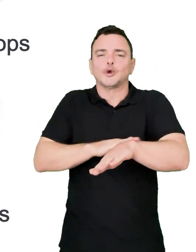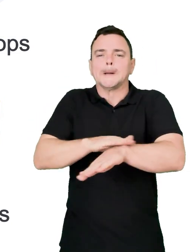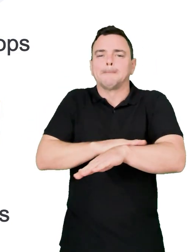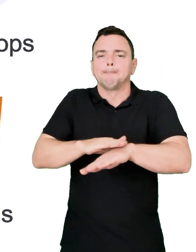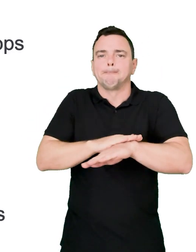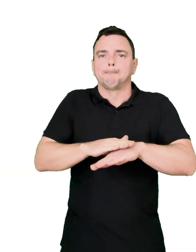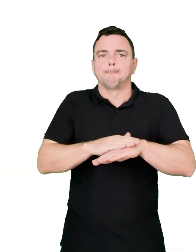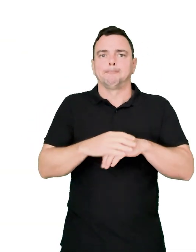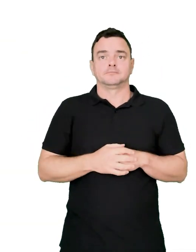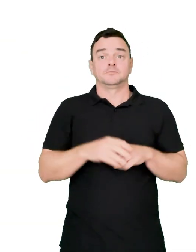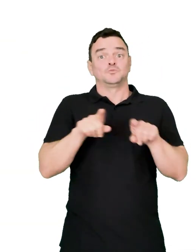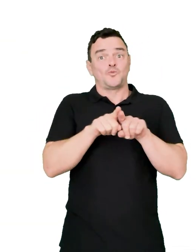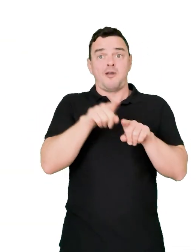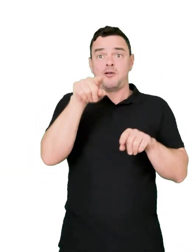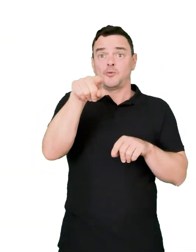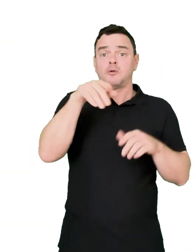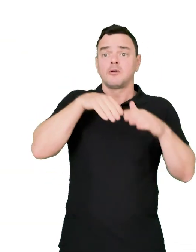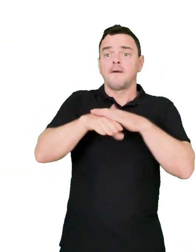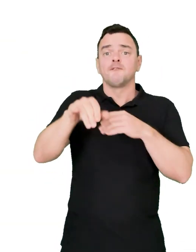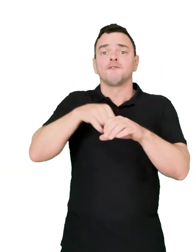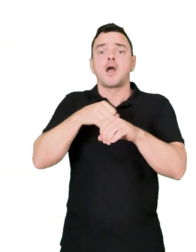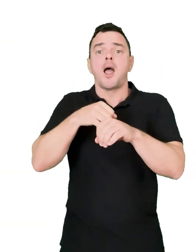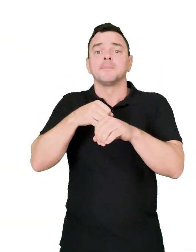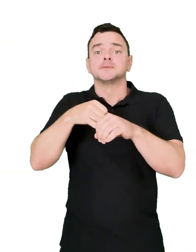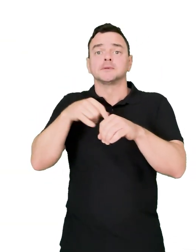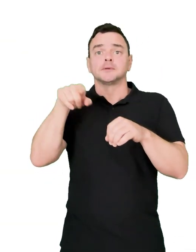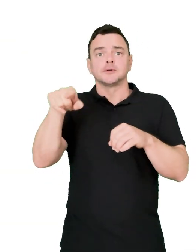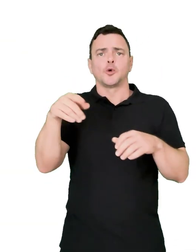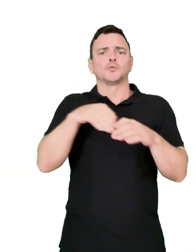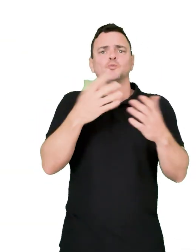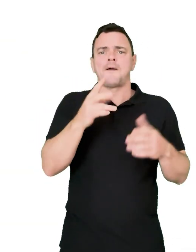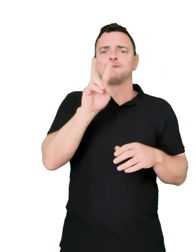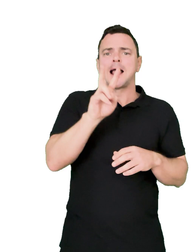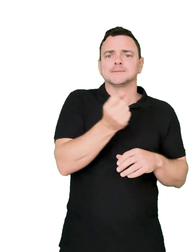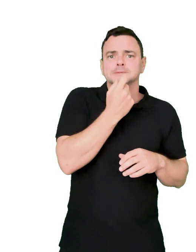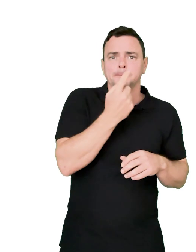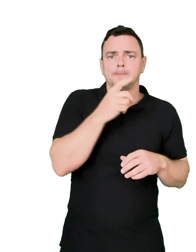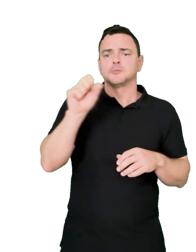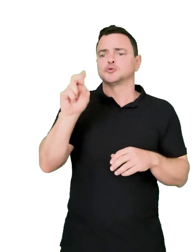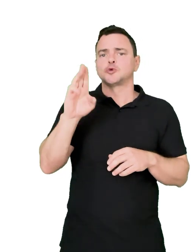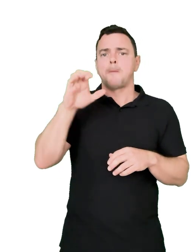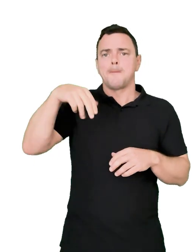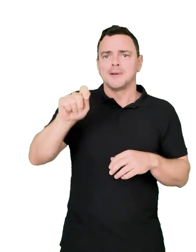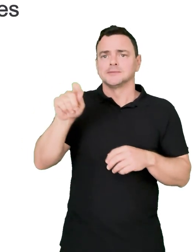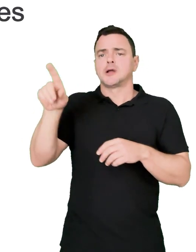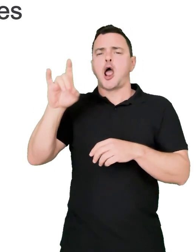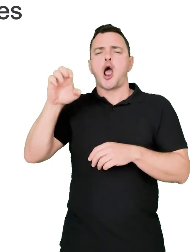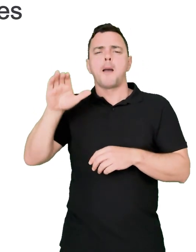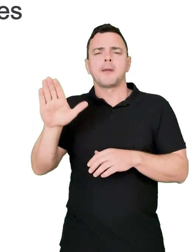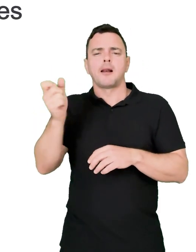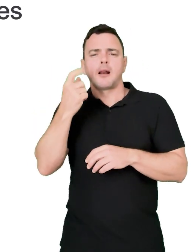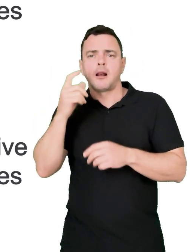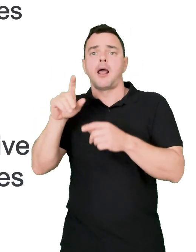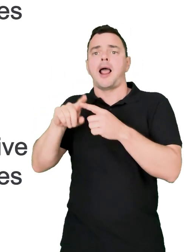and creams. You should also include medicines you get in your pharmacy, such as vitamins, supplements,